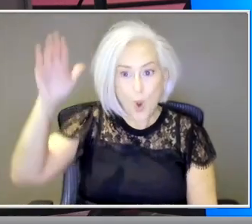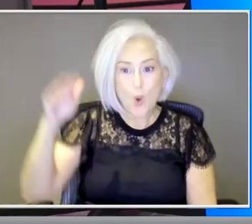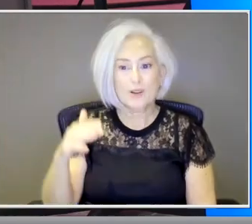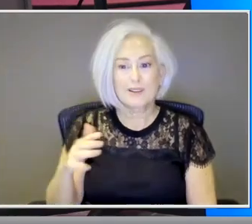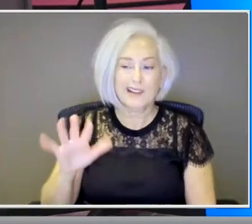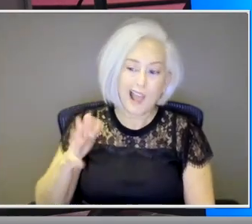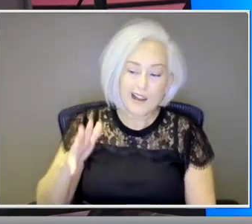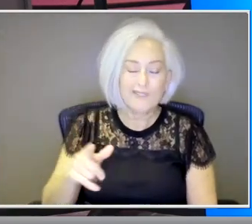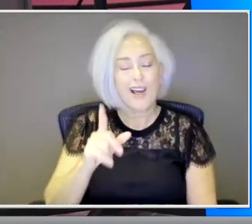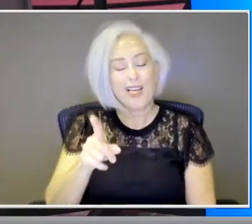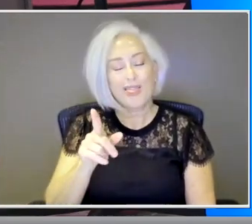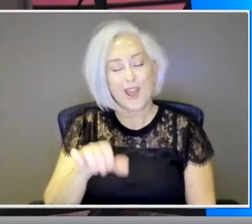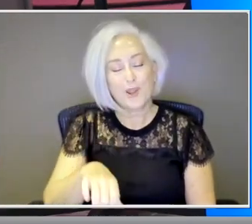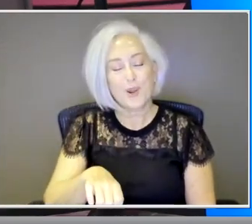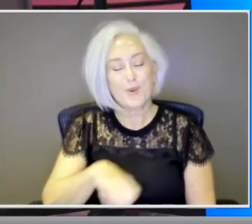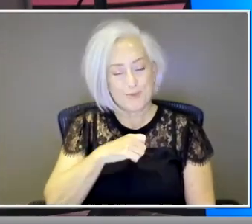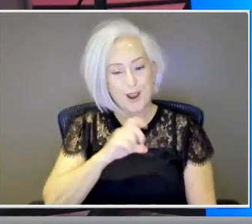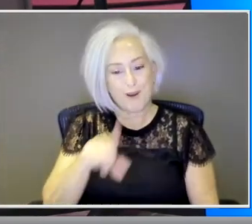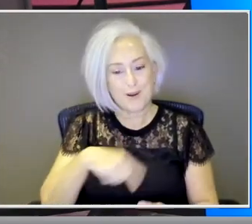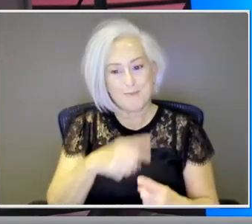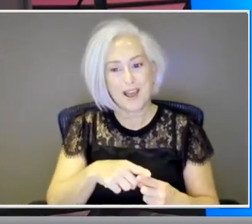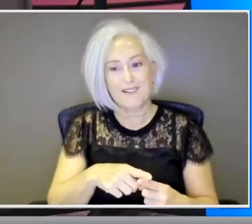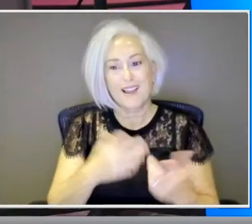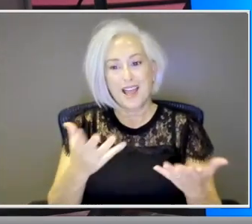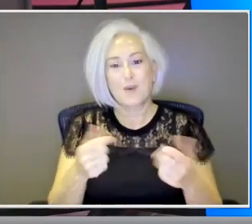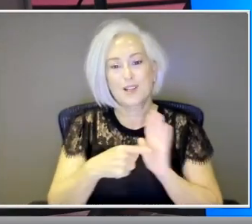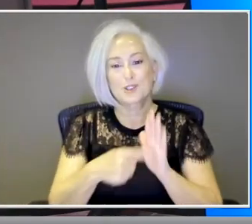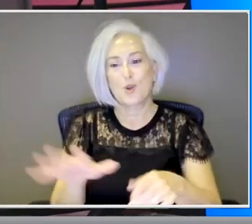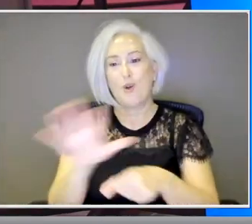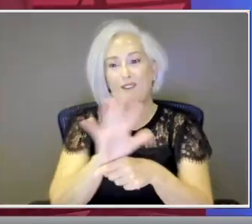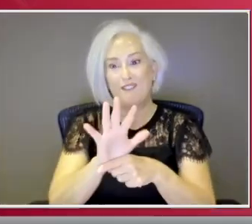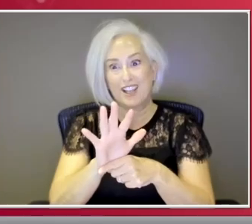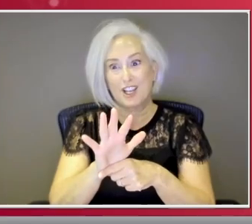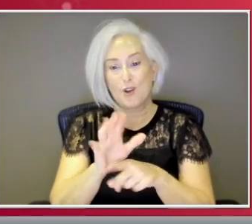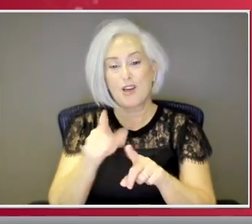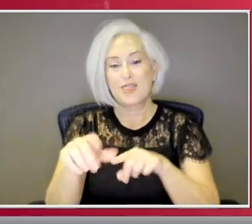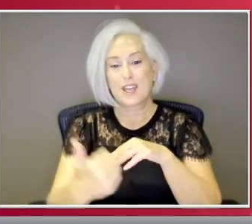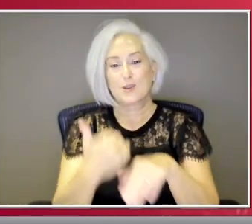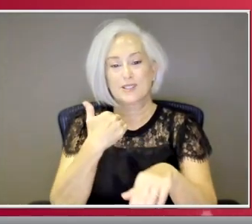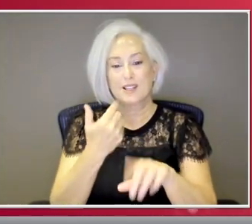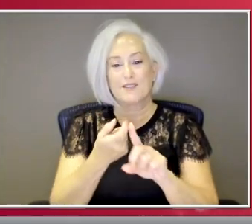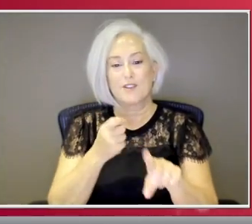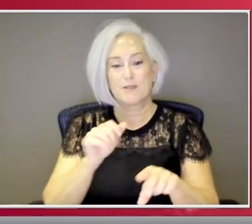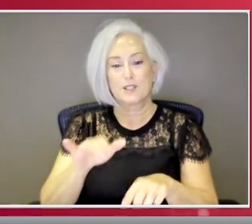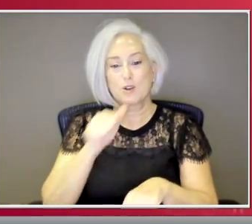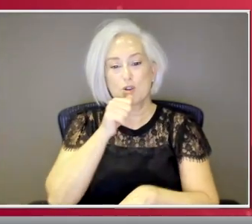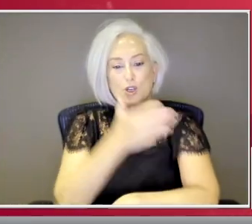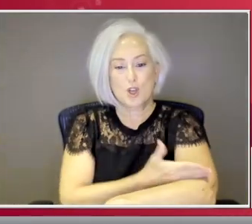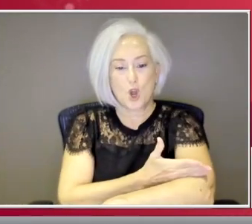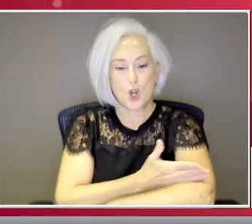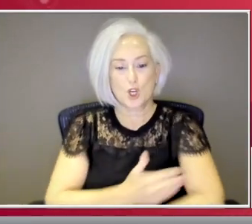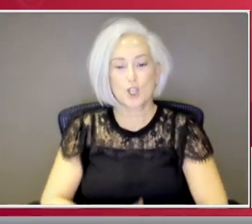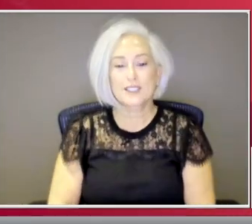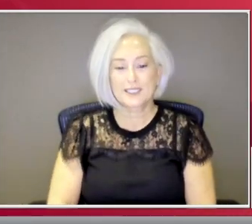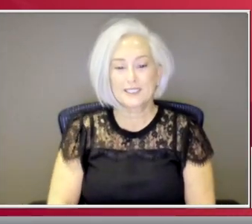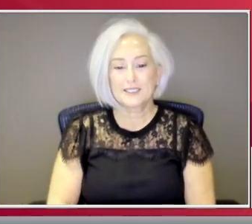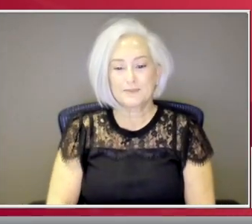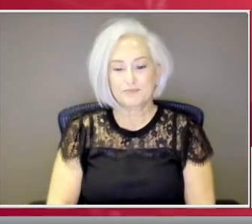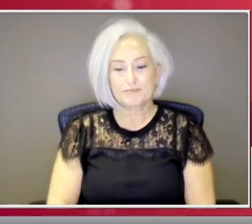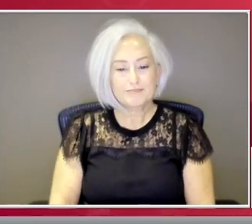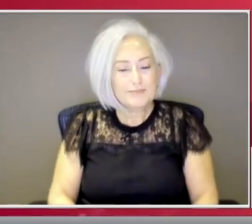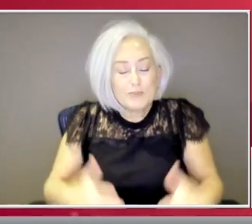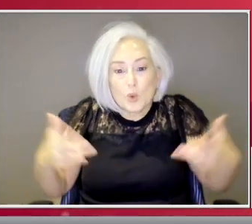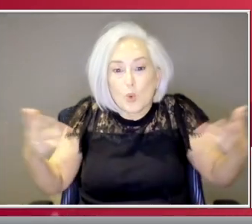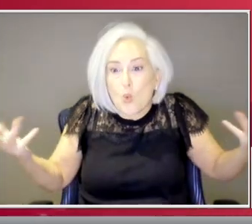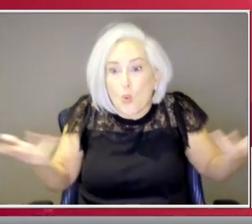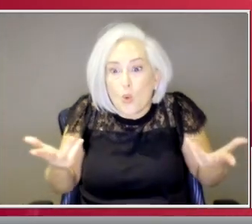proud of. I want to show a video to our viewers that you sent me of your daughter. Yeah. What on earth?